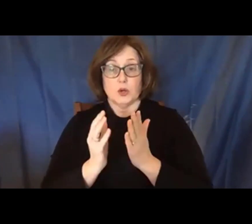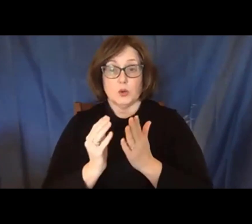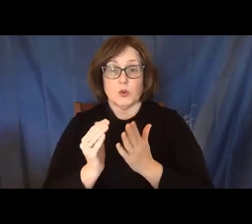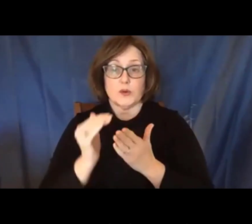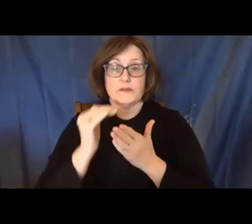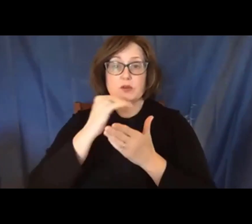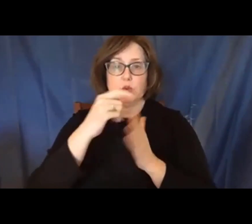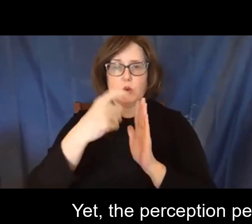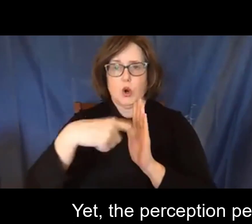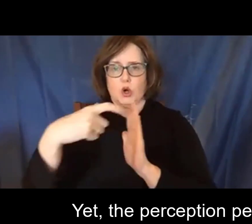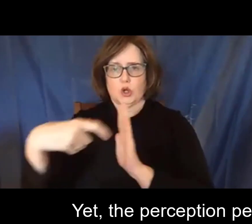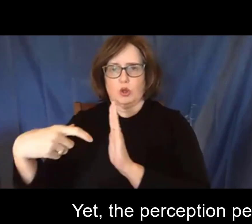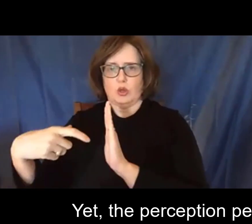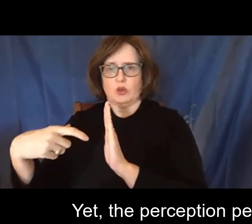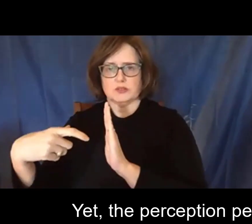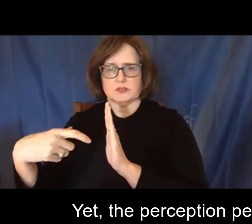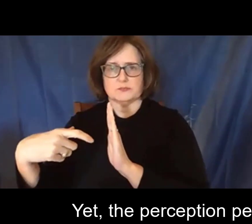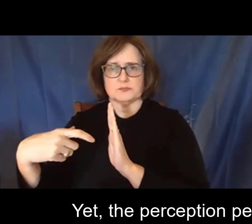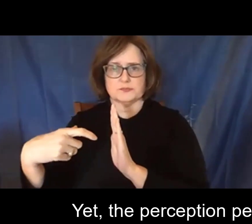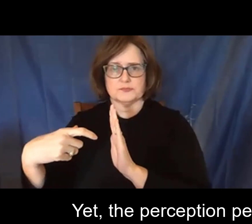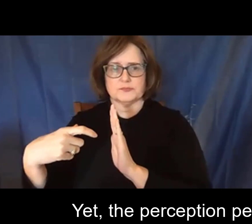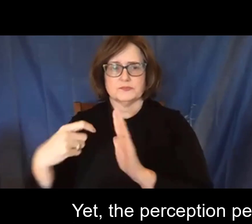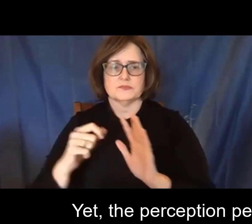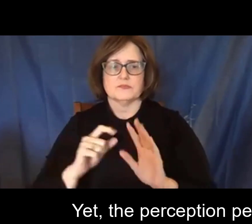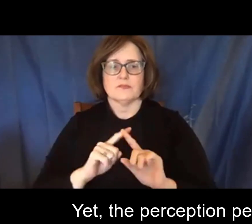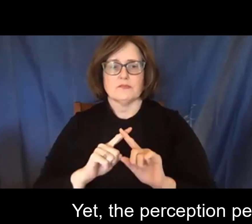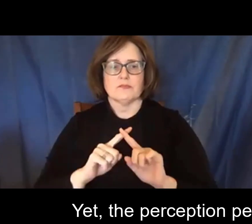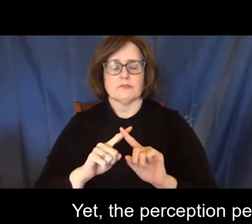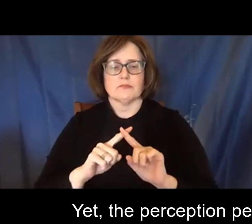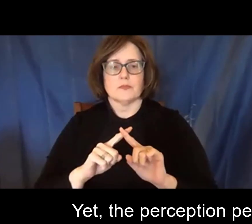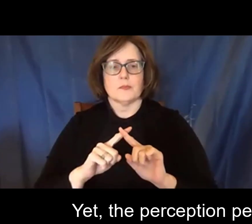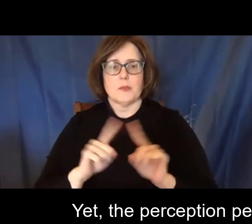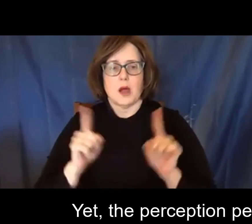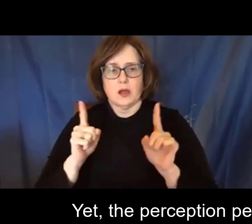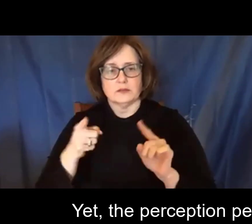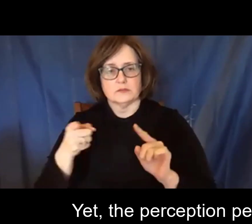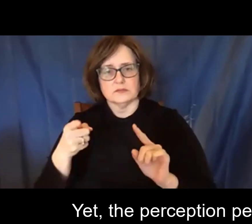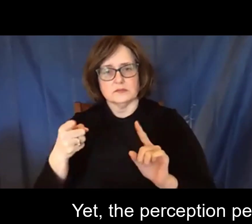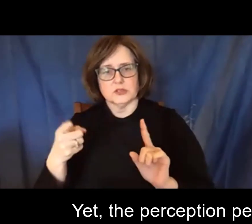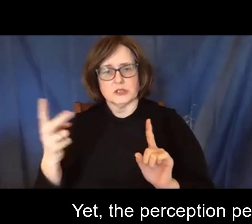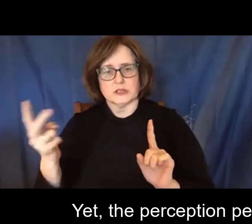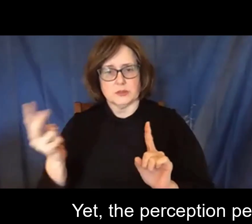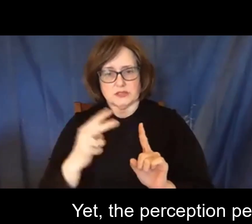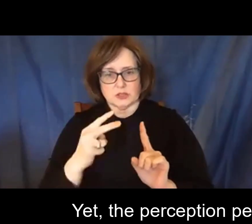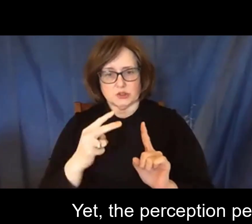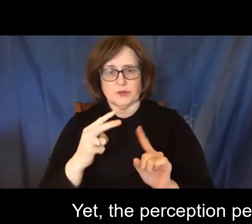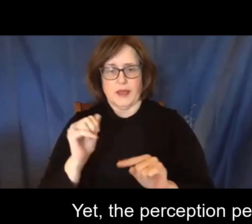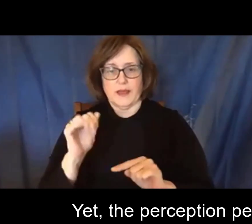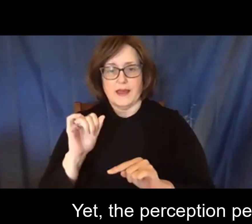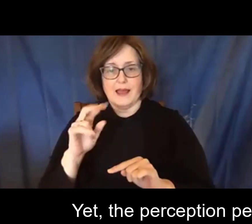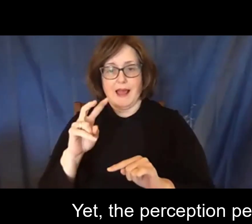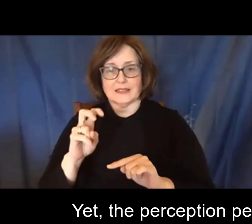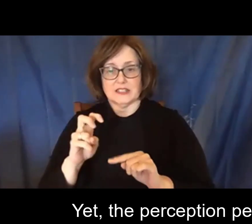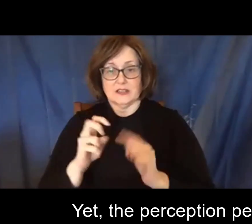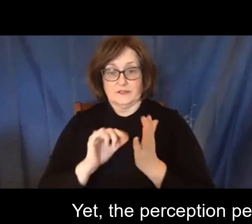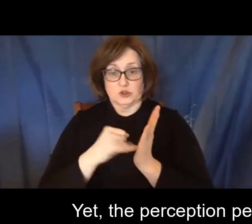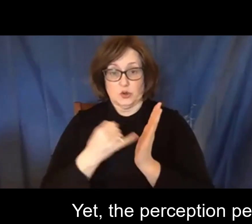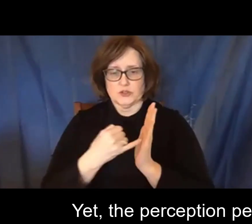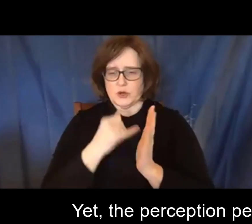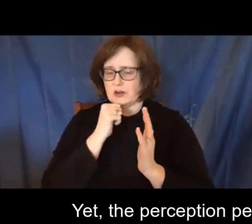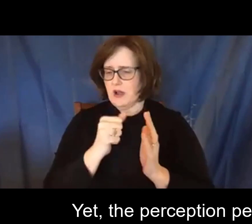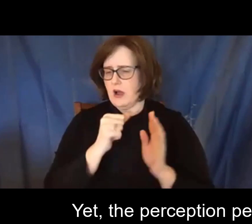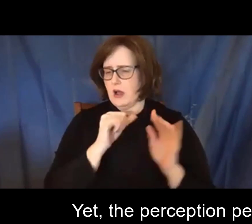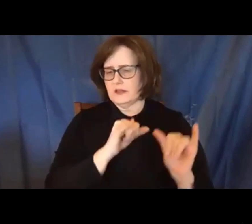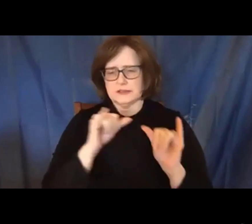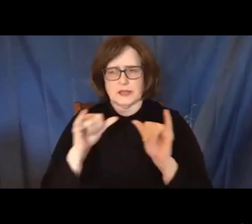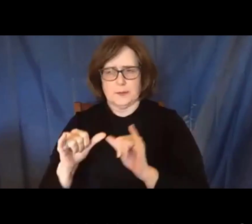journals. Yet, the perception persists that open access journals are not equivalent to those established